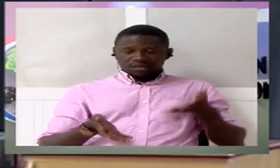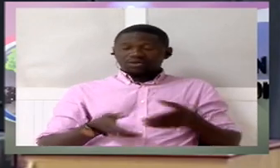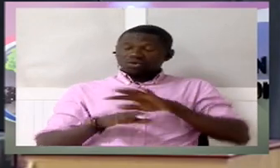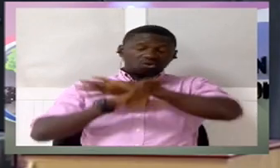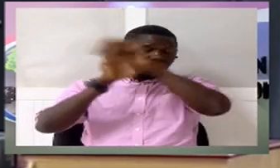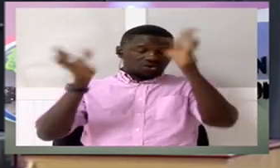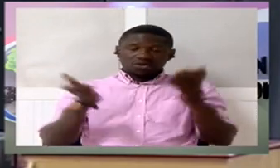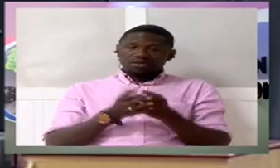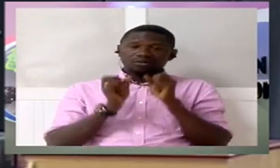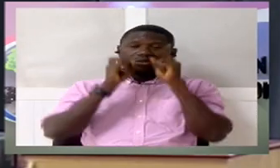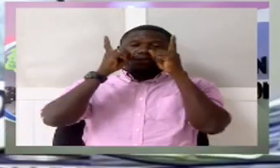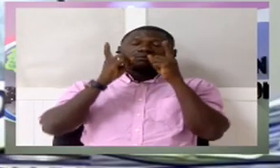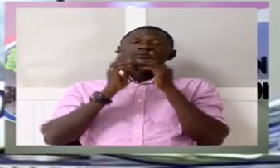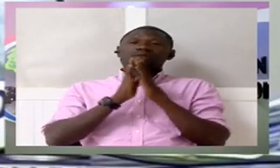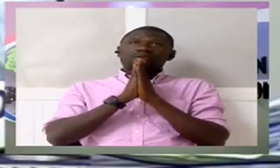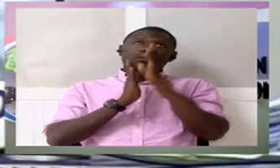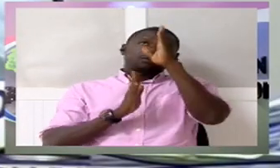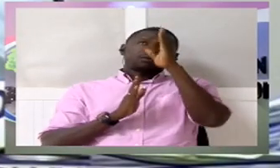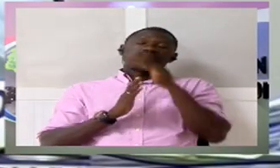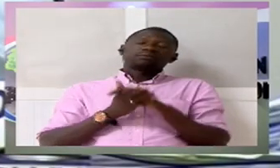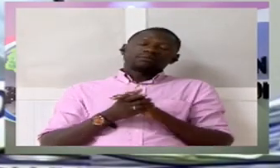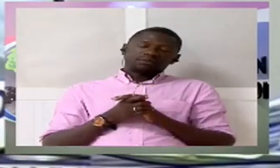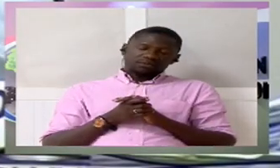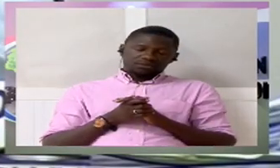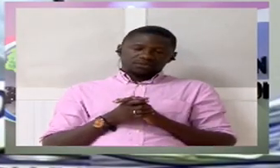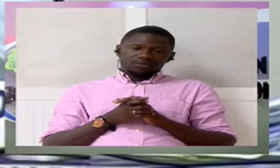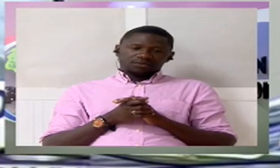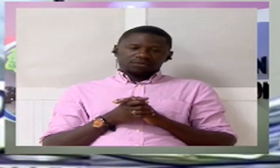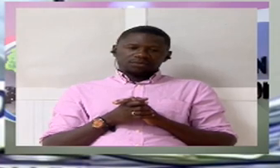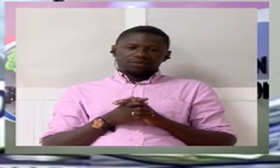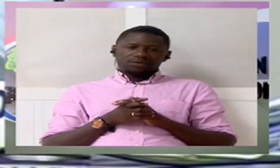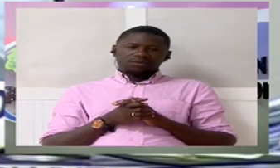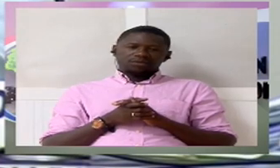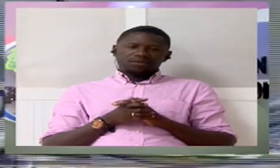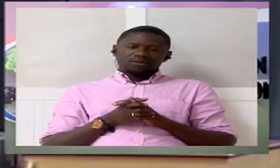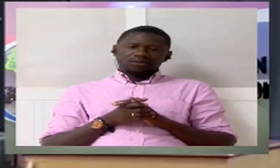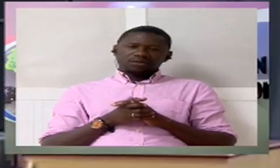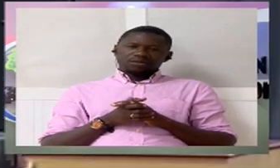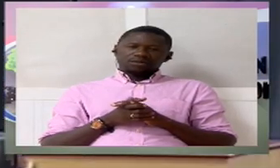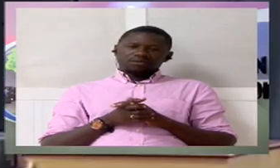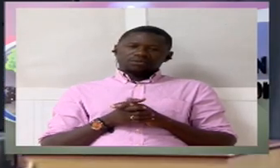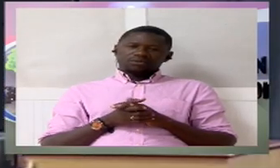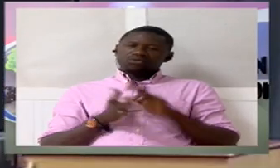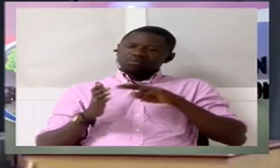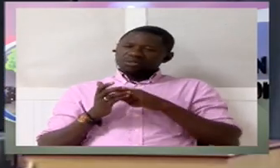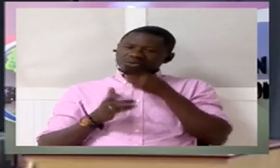all are alive. Praise be to God. So you were in Senegal in which capacity?